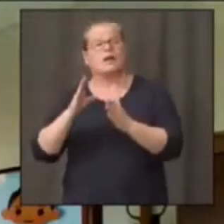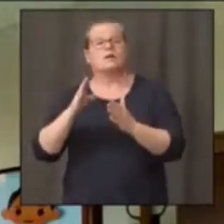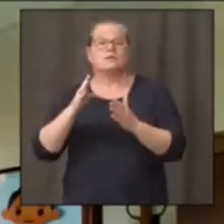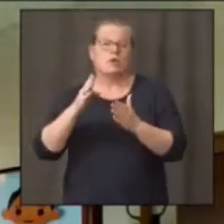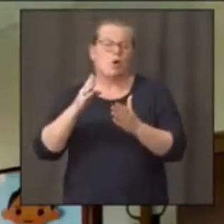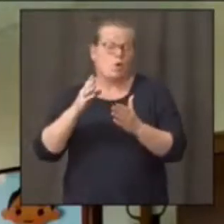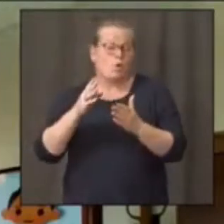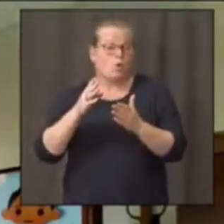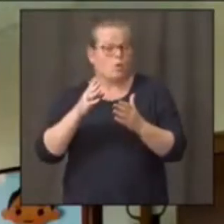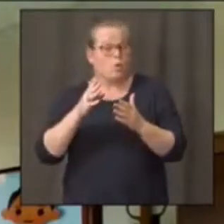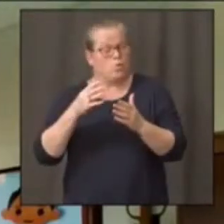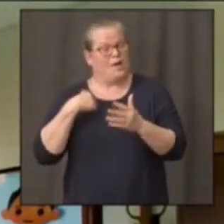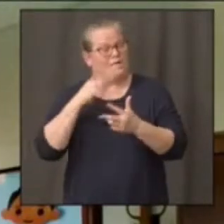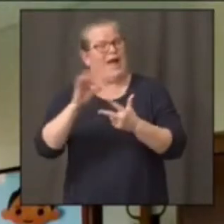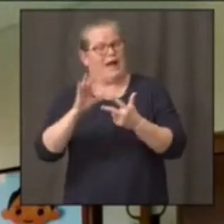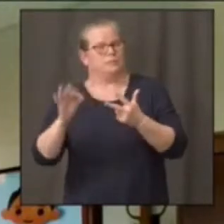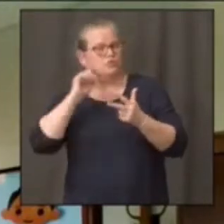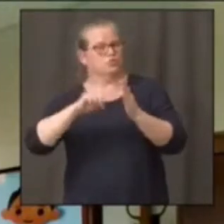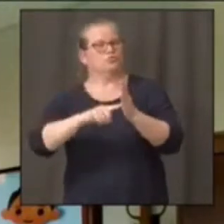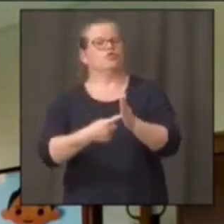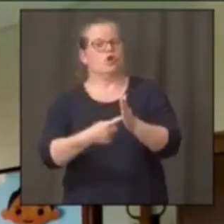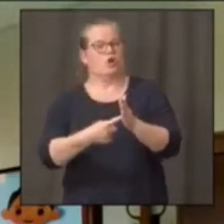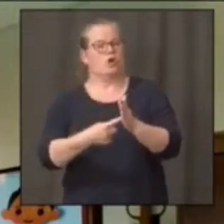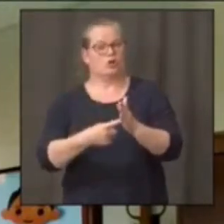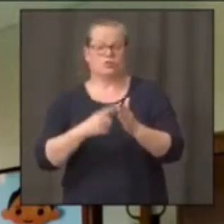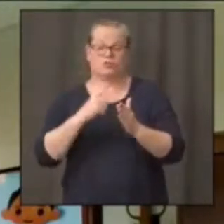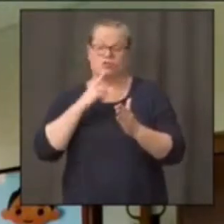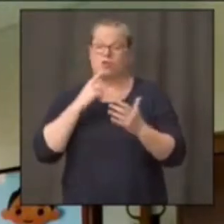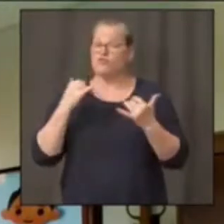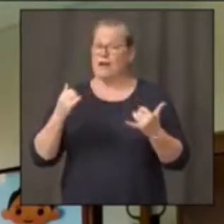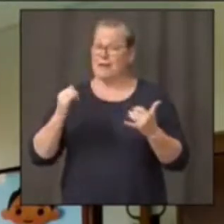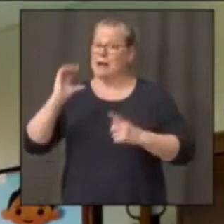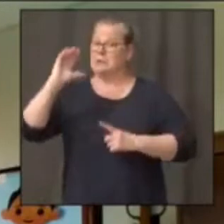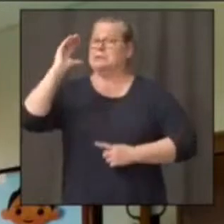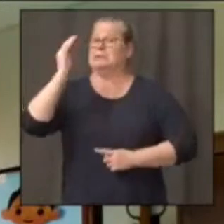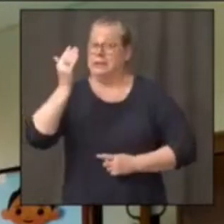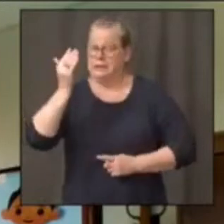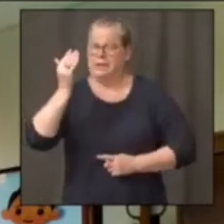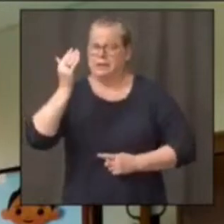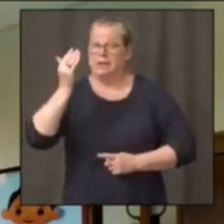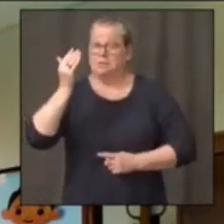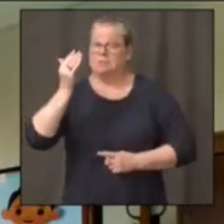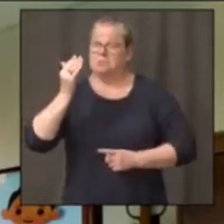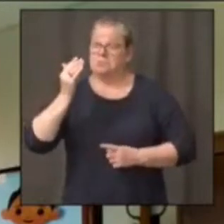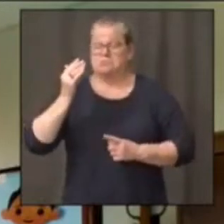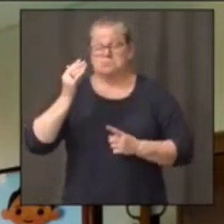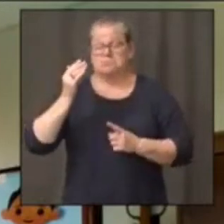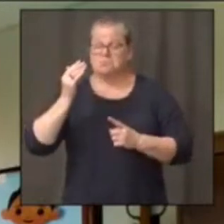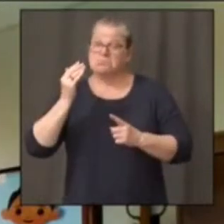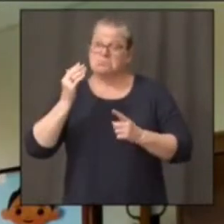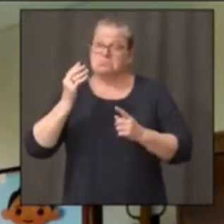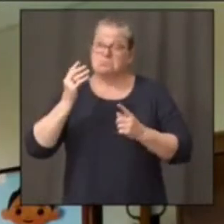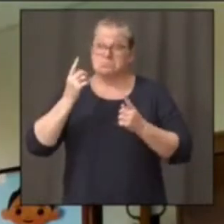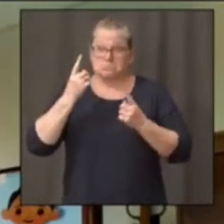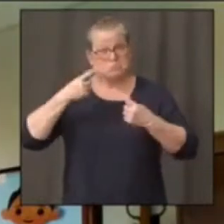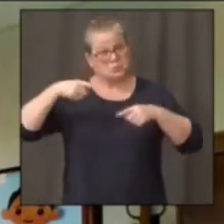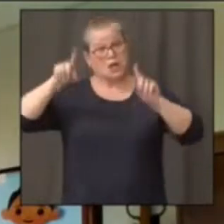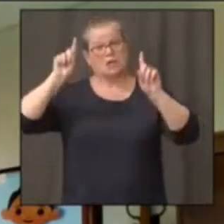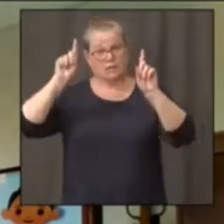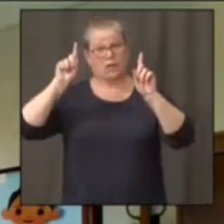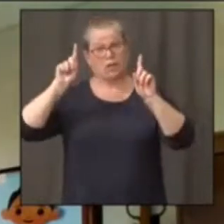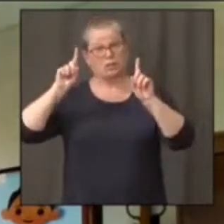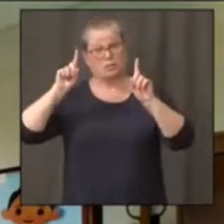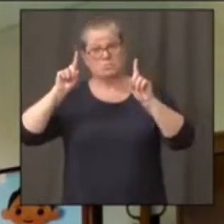And right now, the data suggests that Connecticut has a pretty successful, trajectory